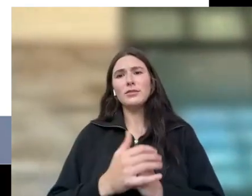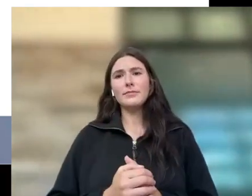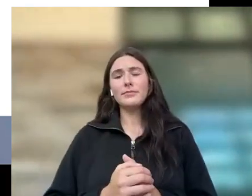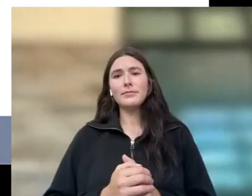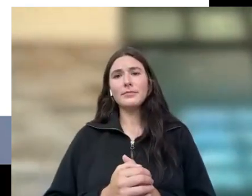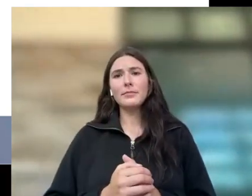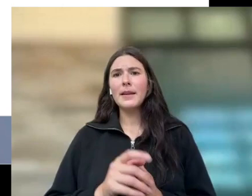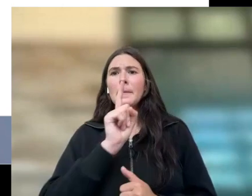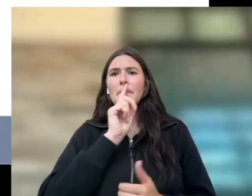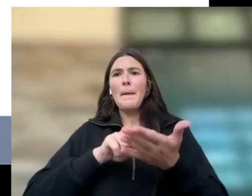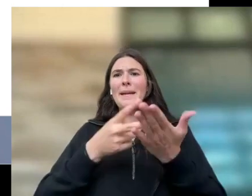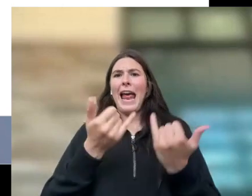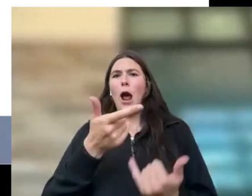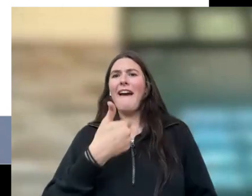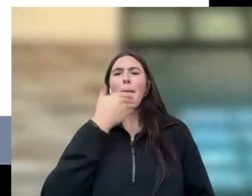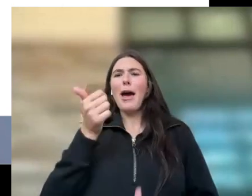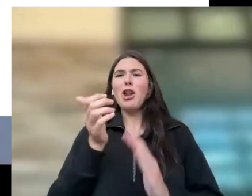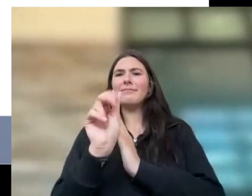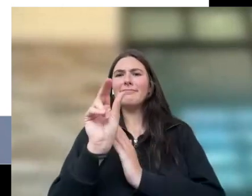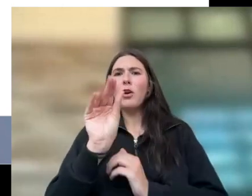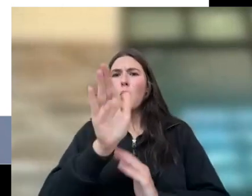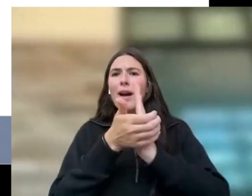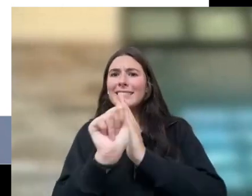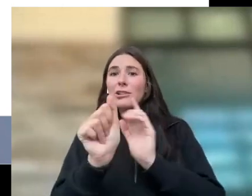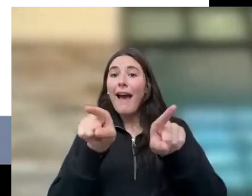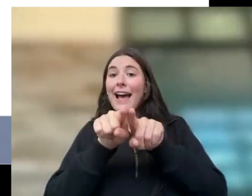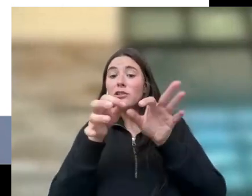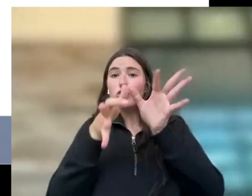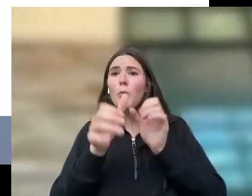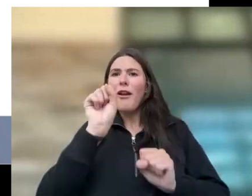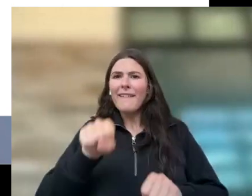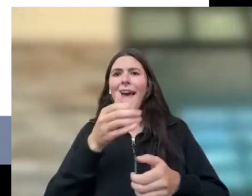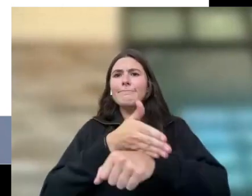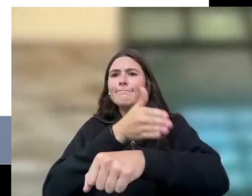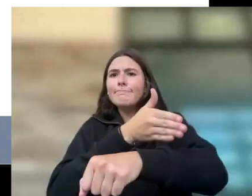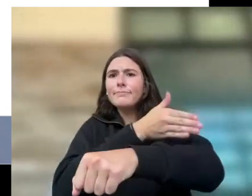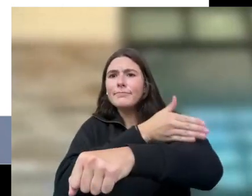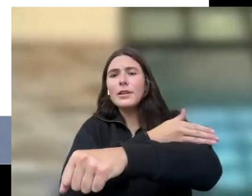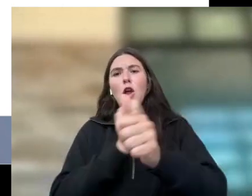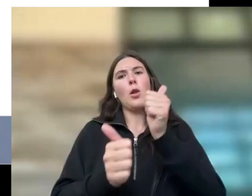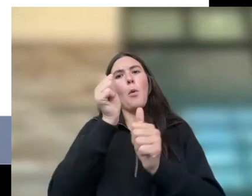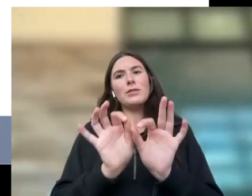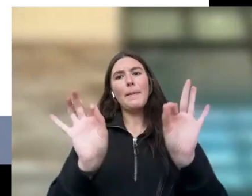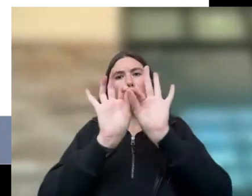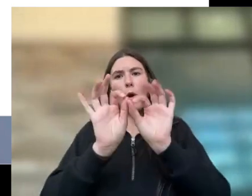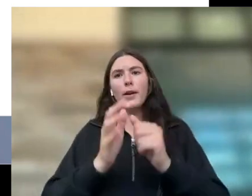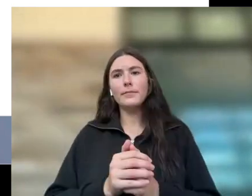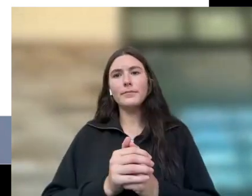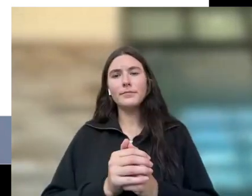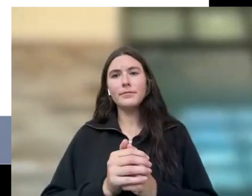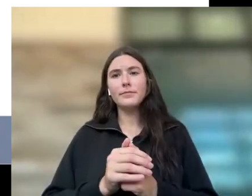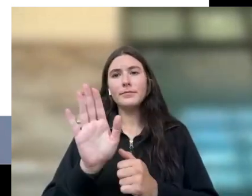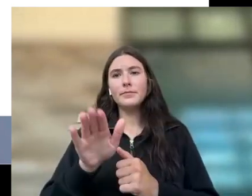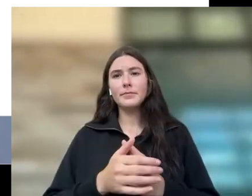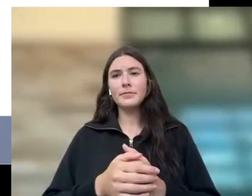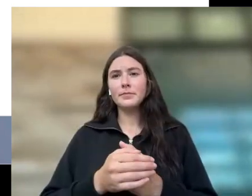better skills. Your skills as an interpreter continue to be the most important thing. The tools are there to support